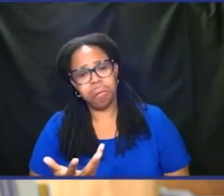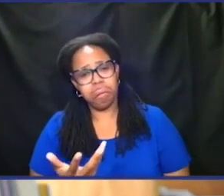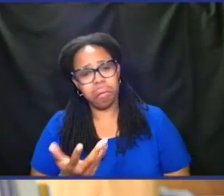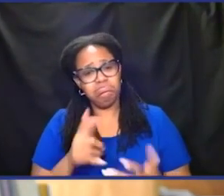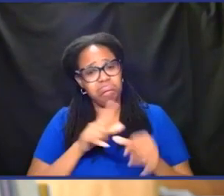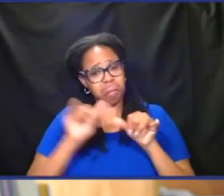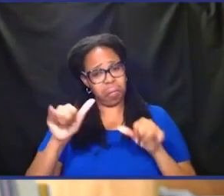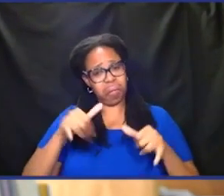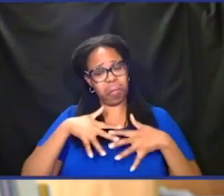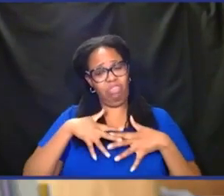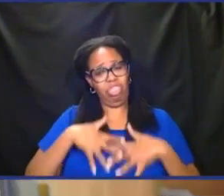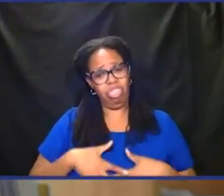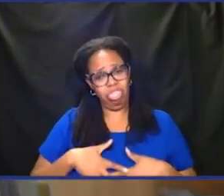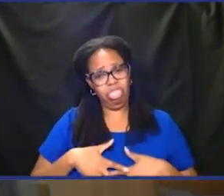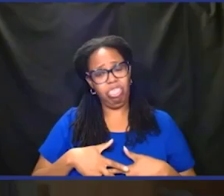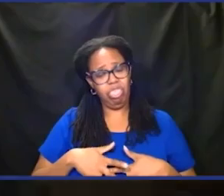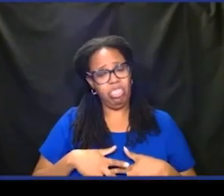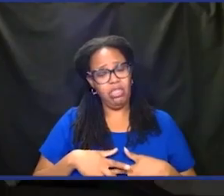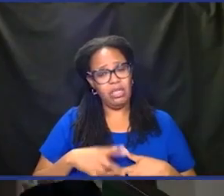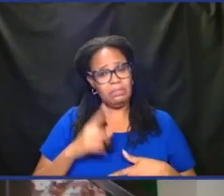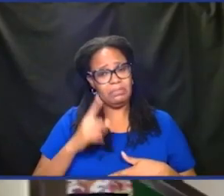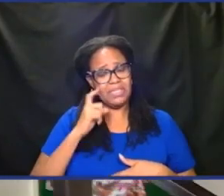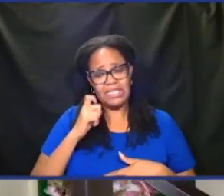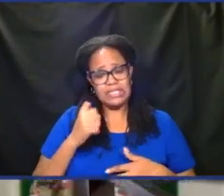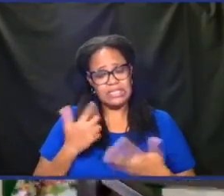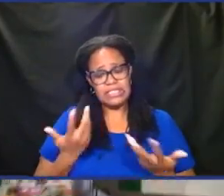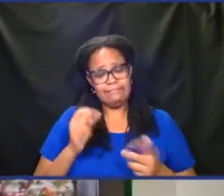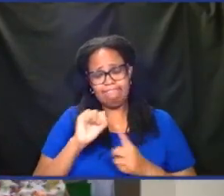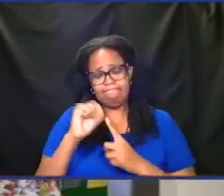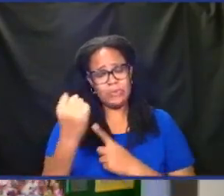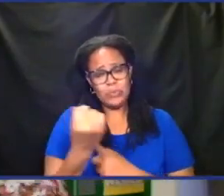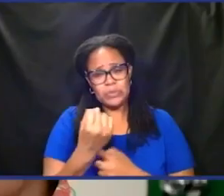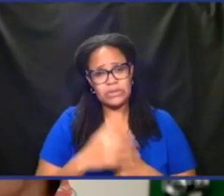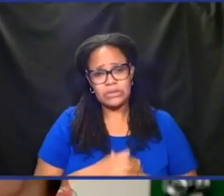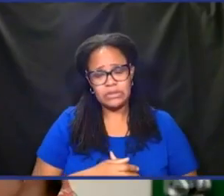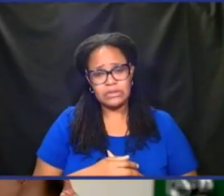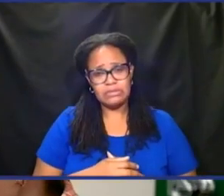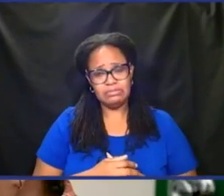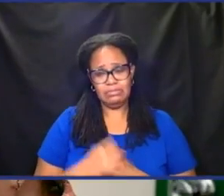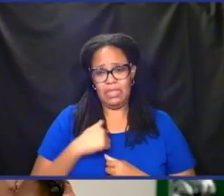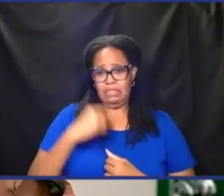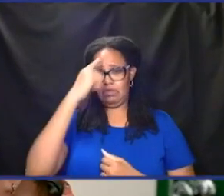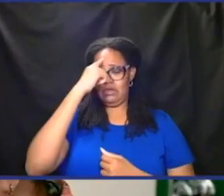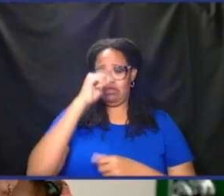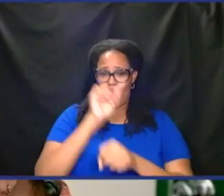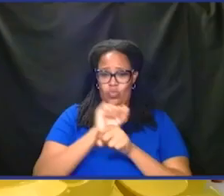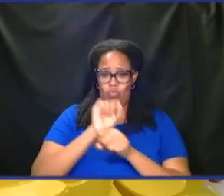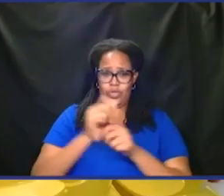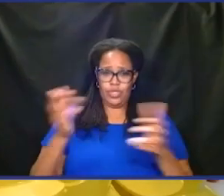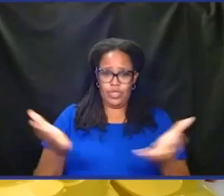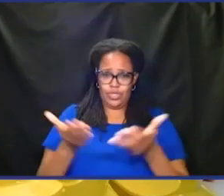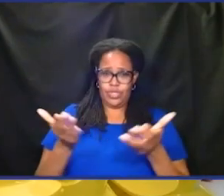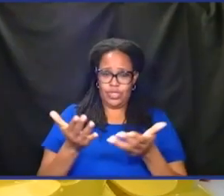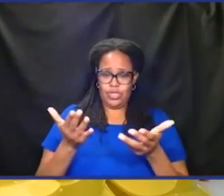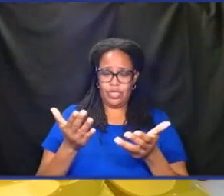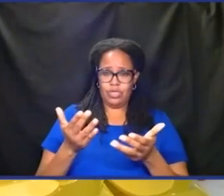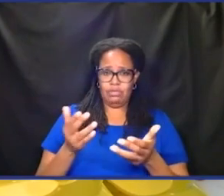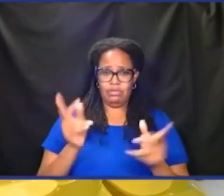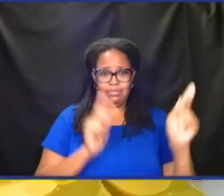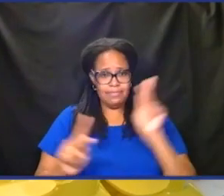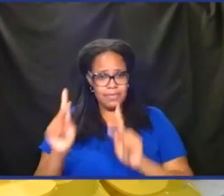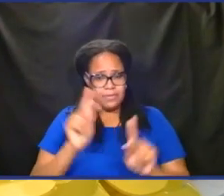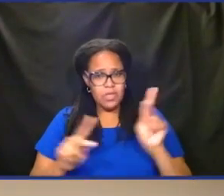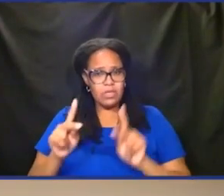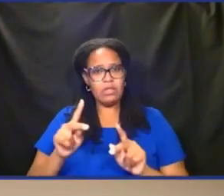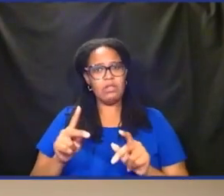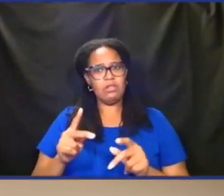depressed because of the situation. I think with the work that we have done, the people are more or less